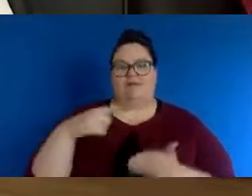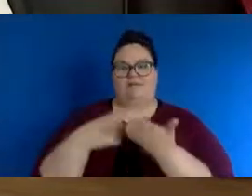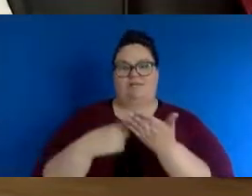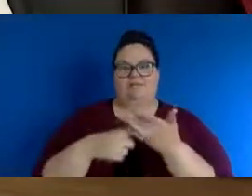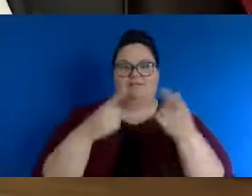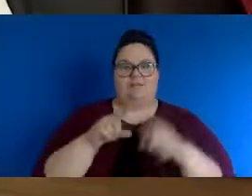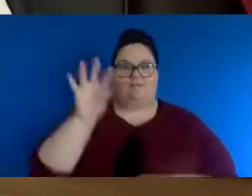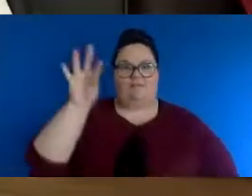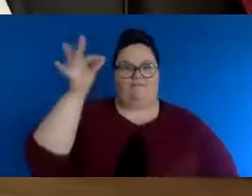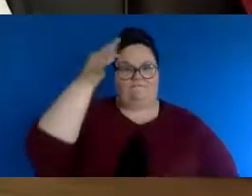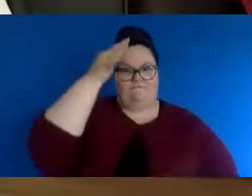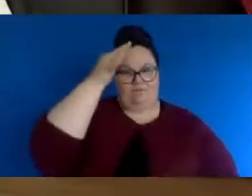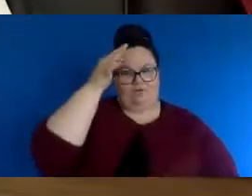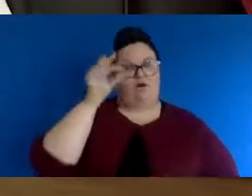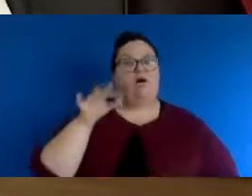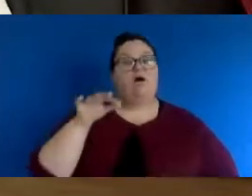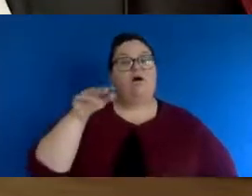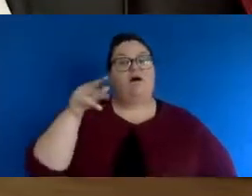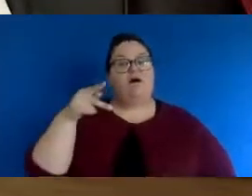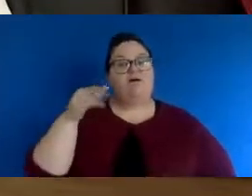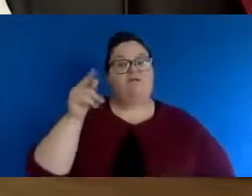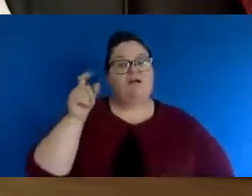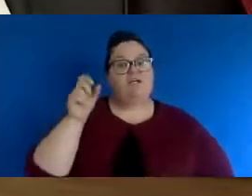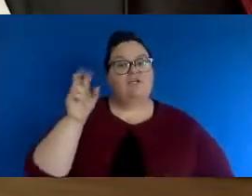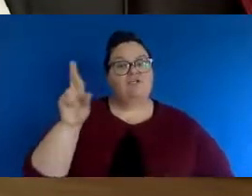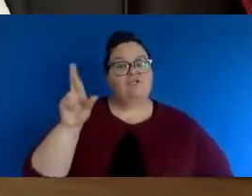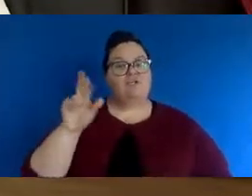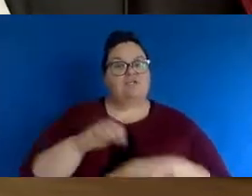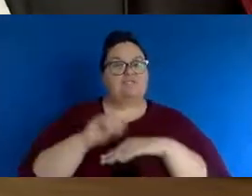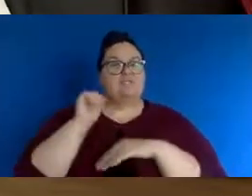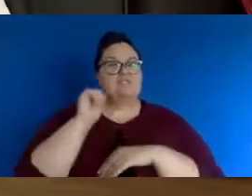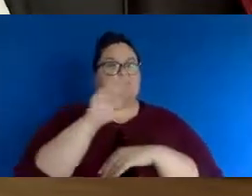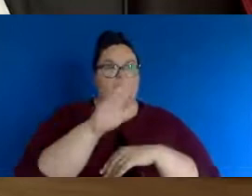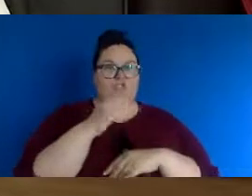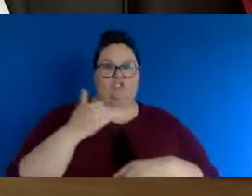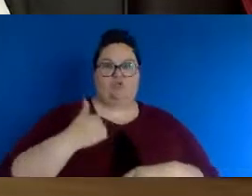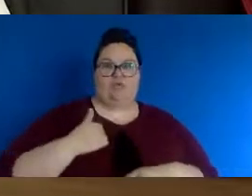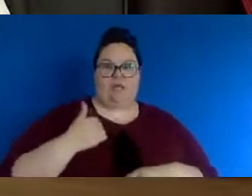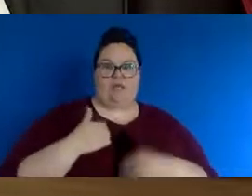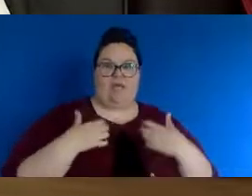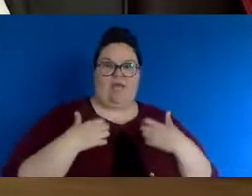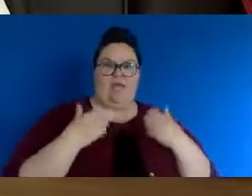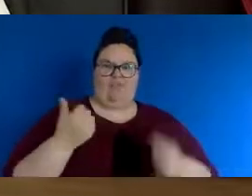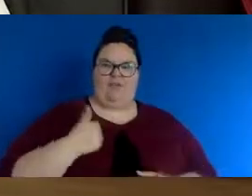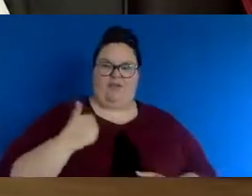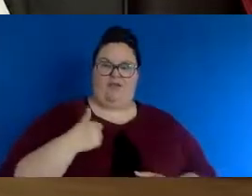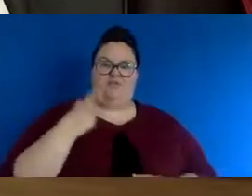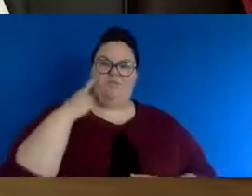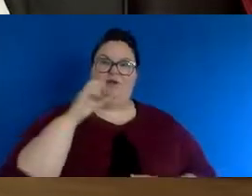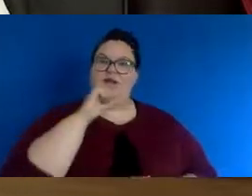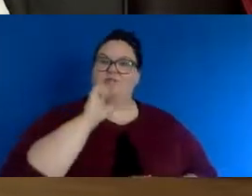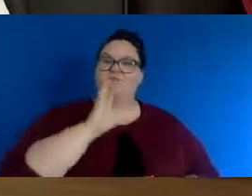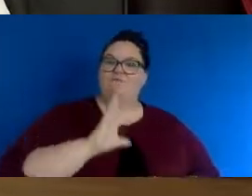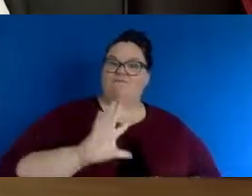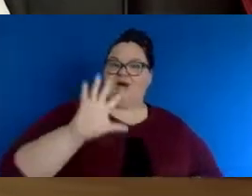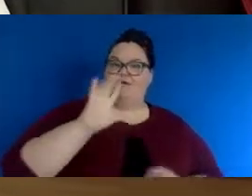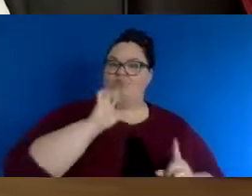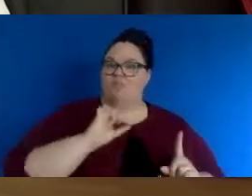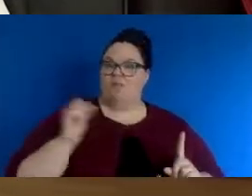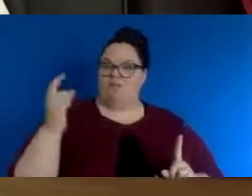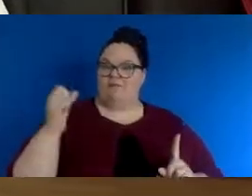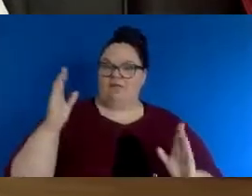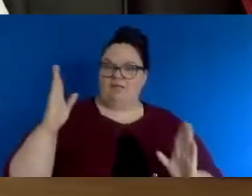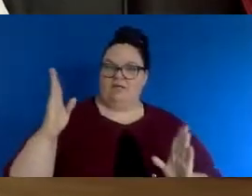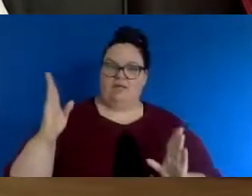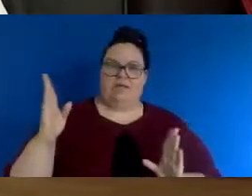is expecting to provide a submission to Health Canada in early fall for usage of vaccine in children aged 5 to 11 and 6 months